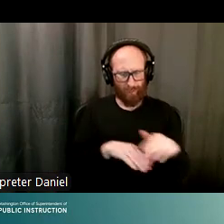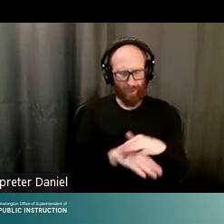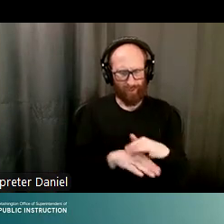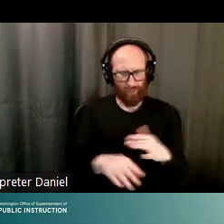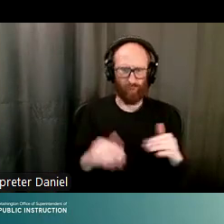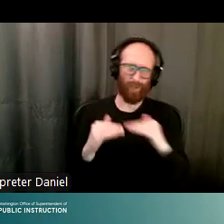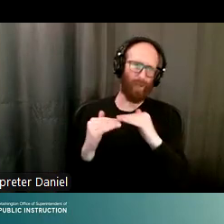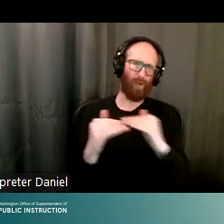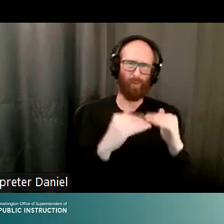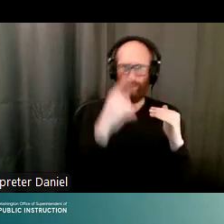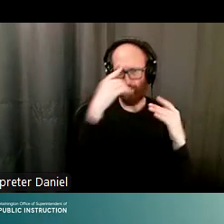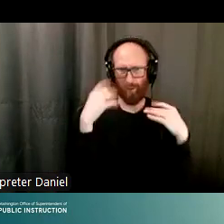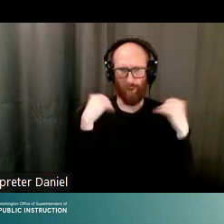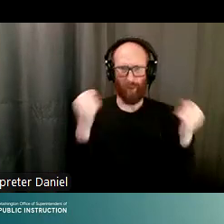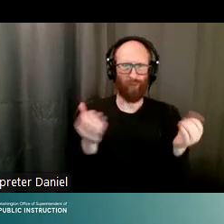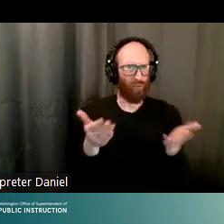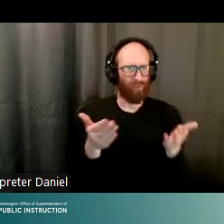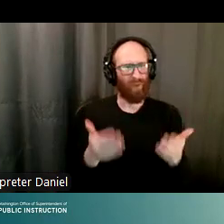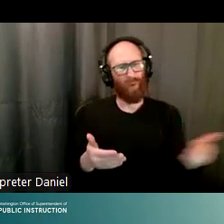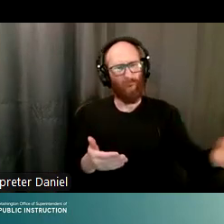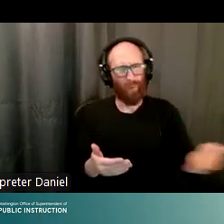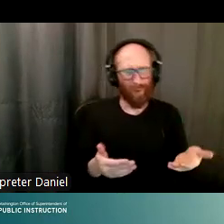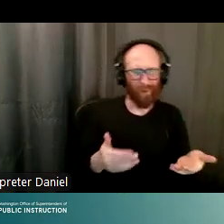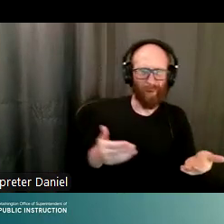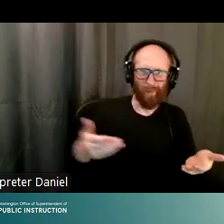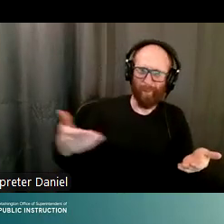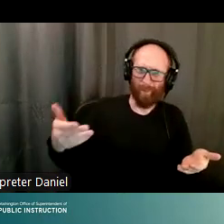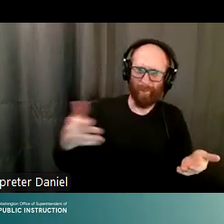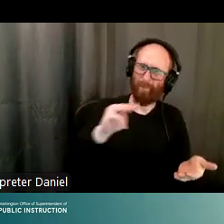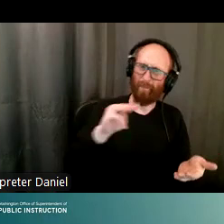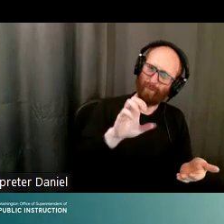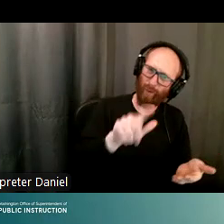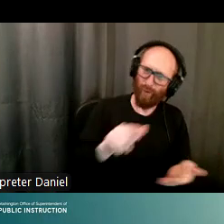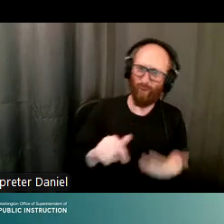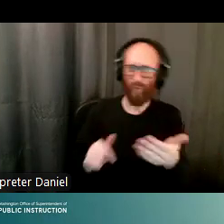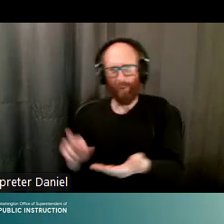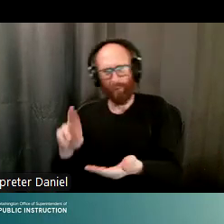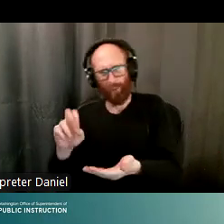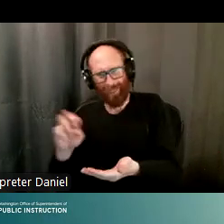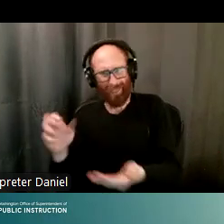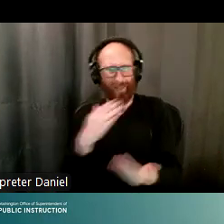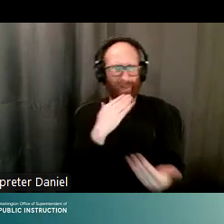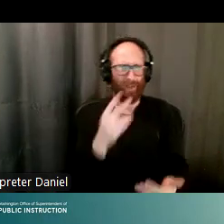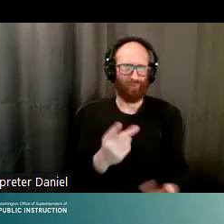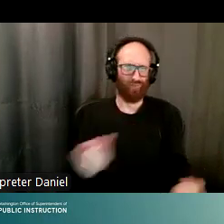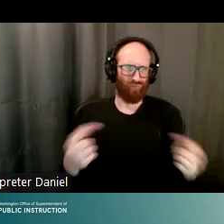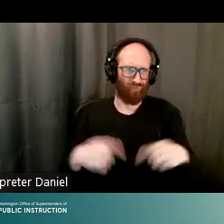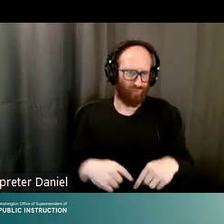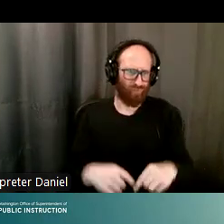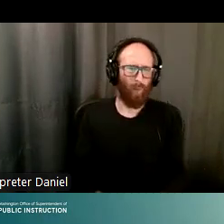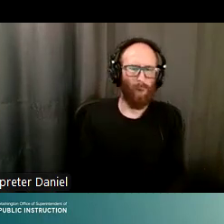services. Welcome, Mabel and Renee. Thank you both so much for being here.